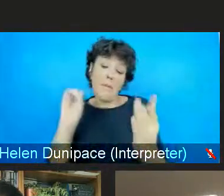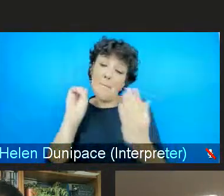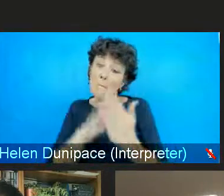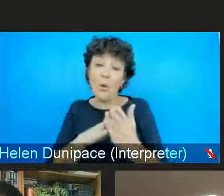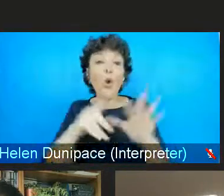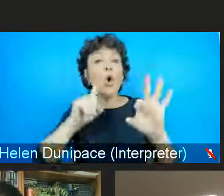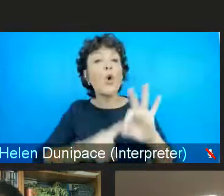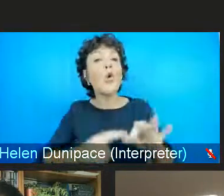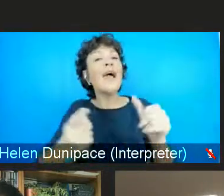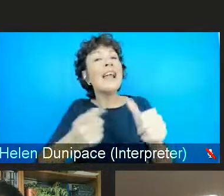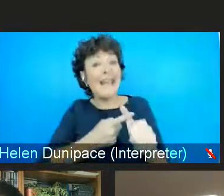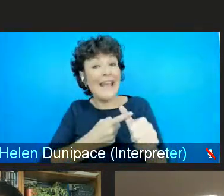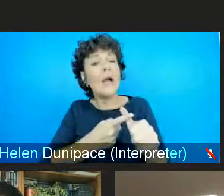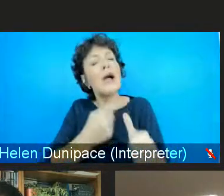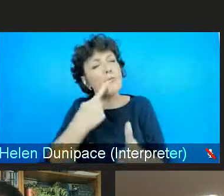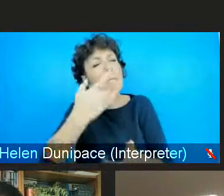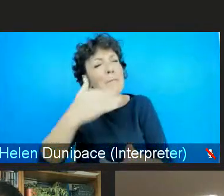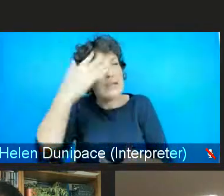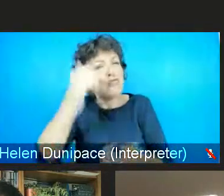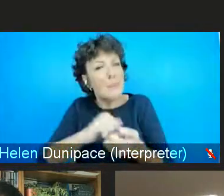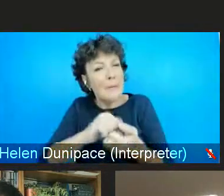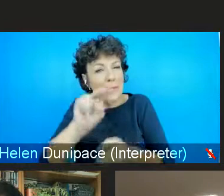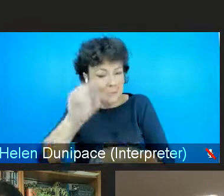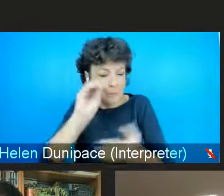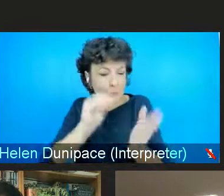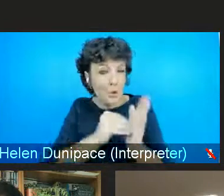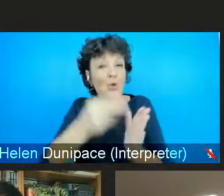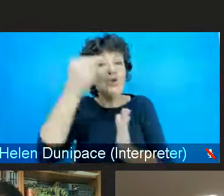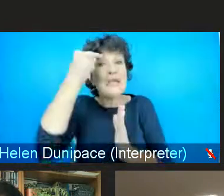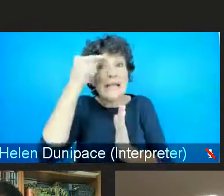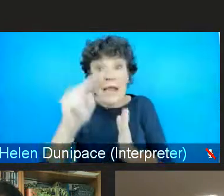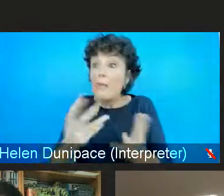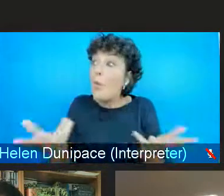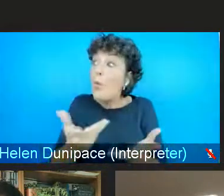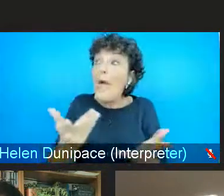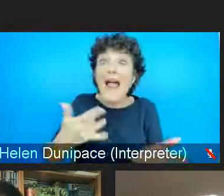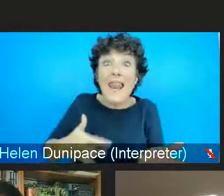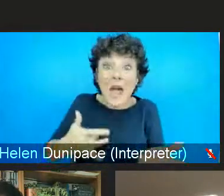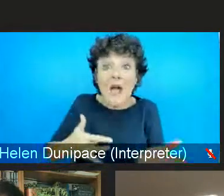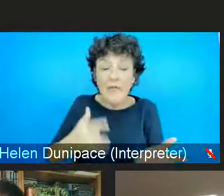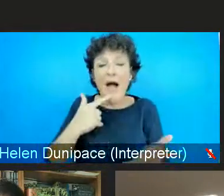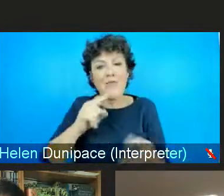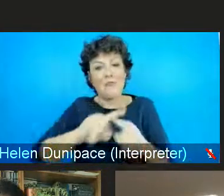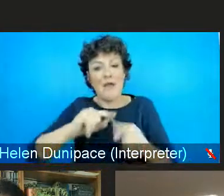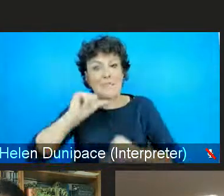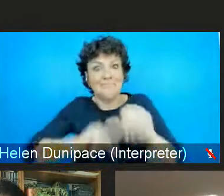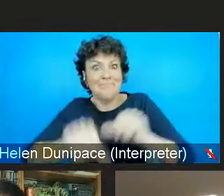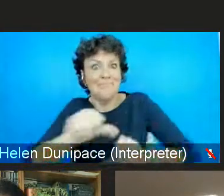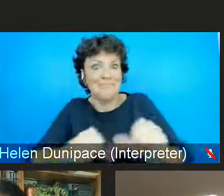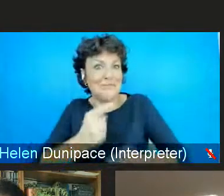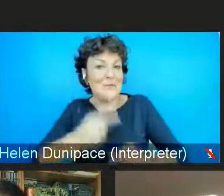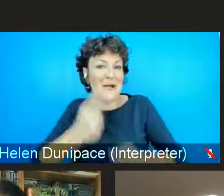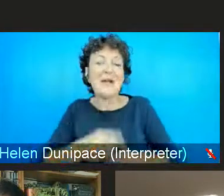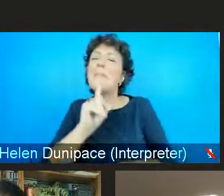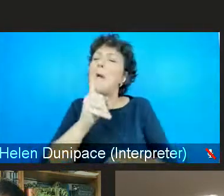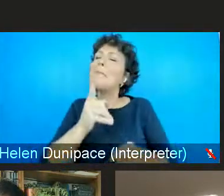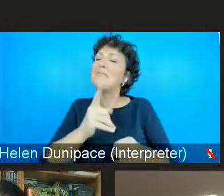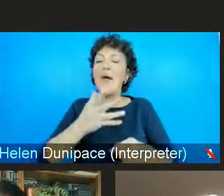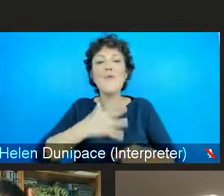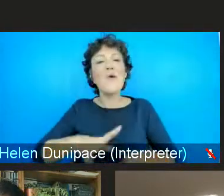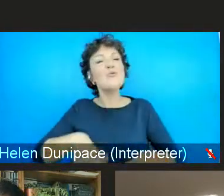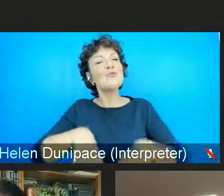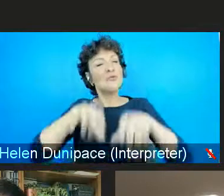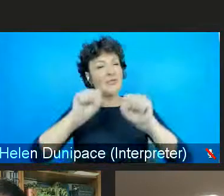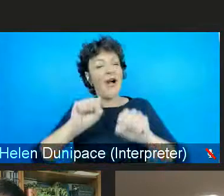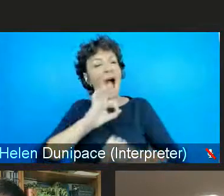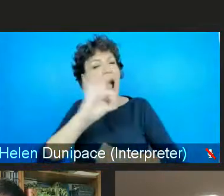name and where you're based this morning, I'll get through as many as possible. However, I would like to begin by asking an initial question of